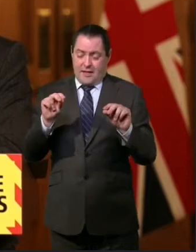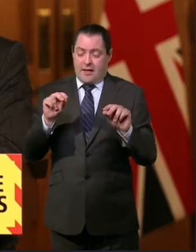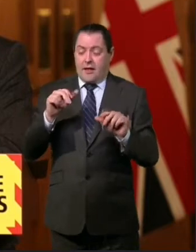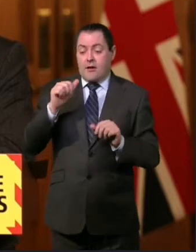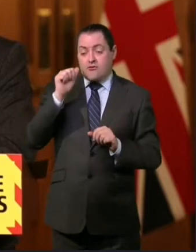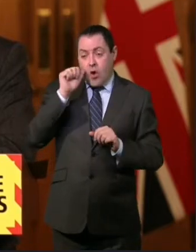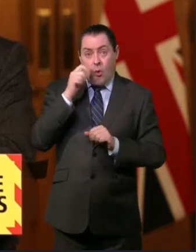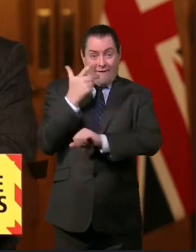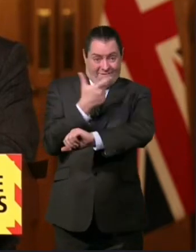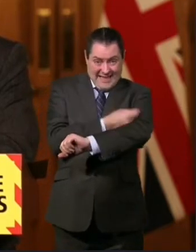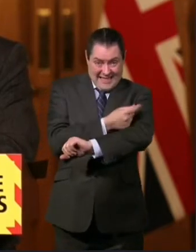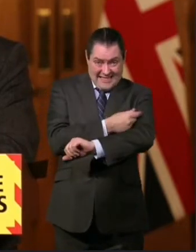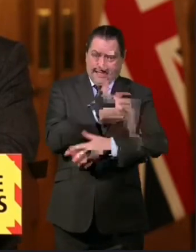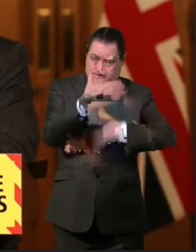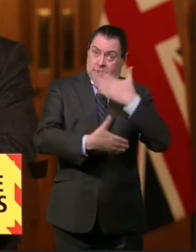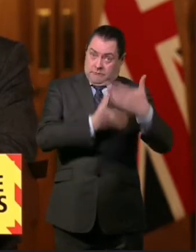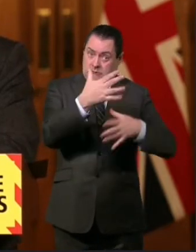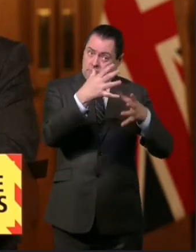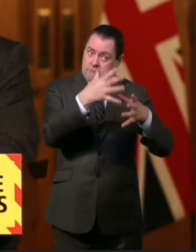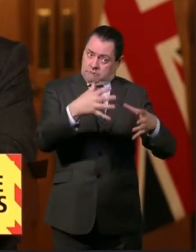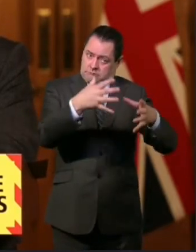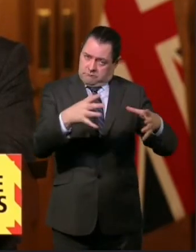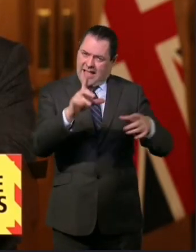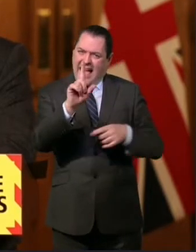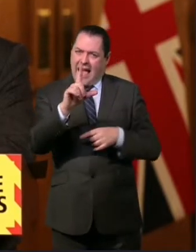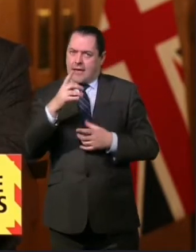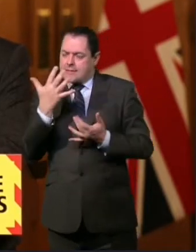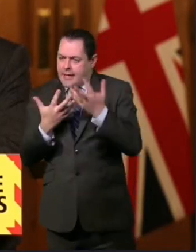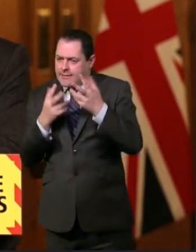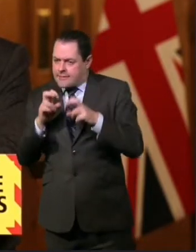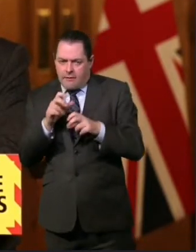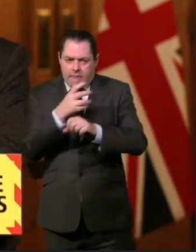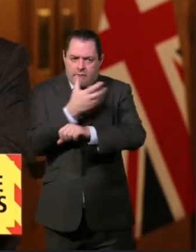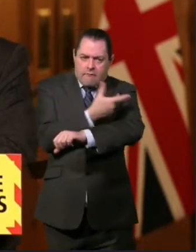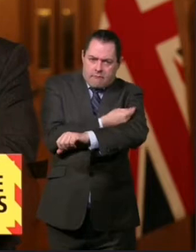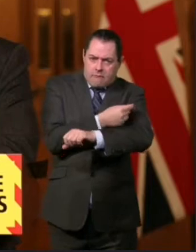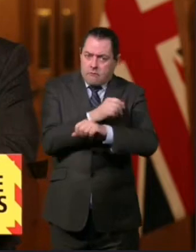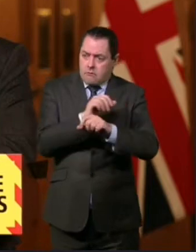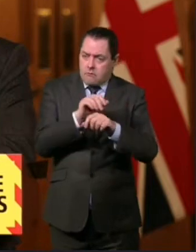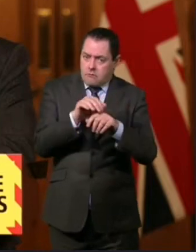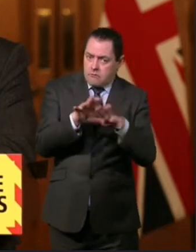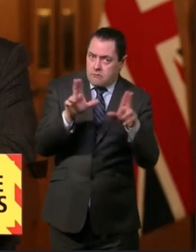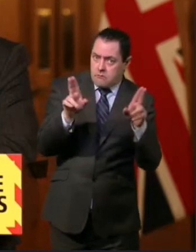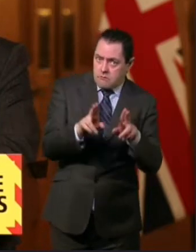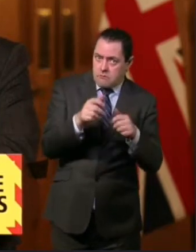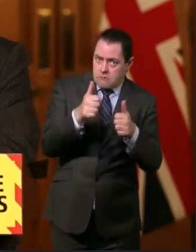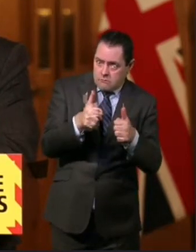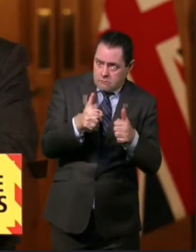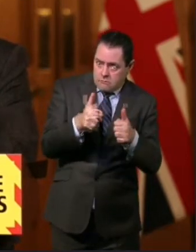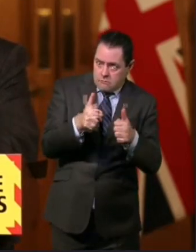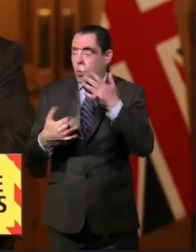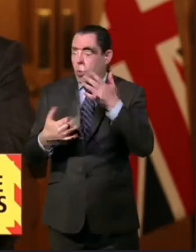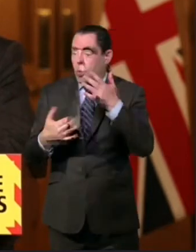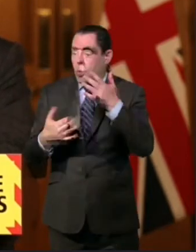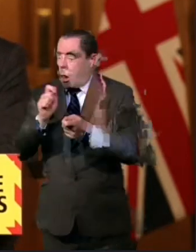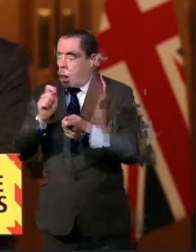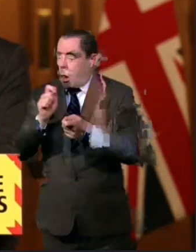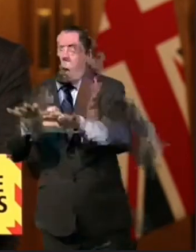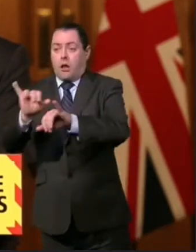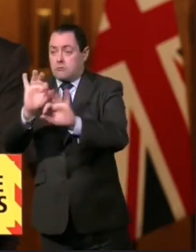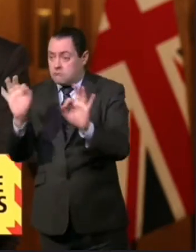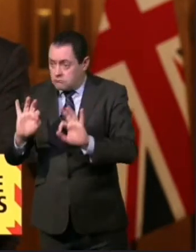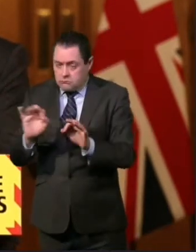we don't have new variants or changes in the medical, in our understanding